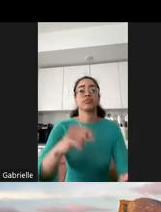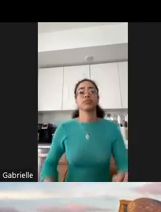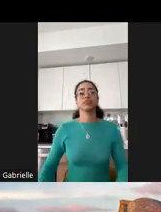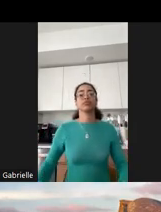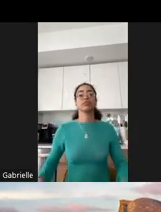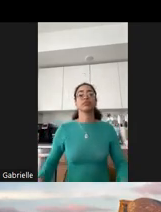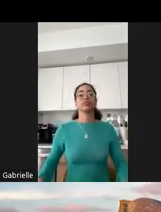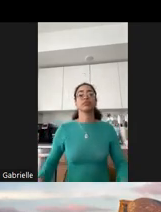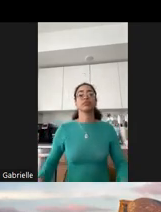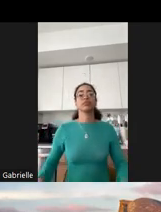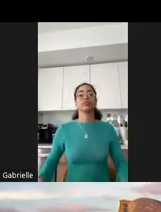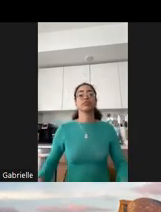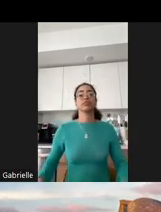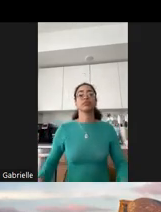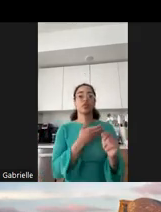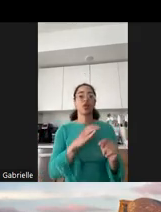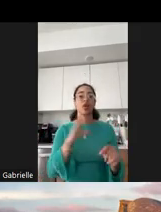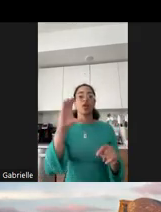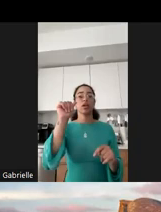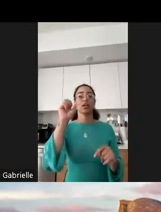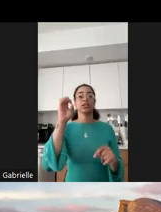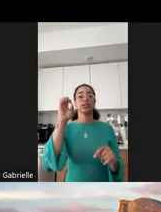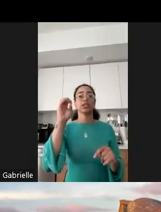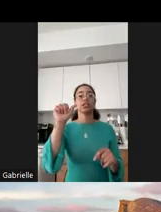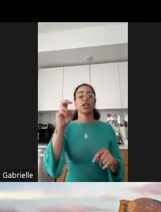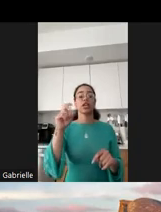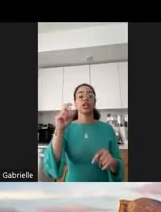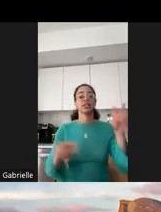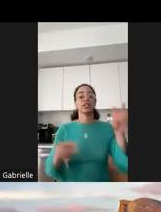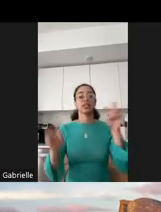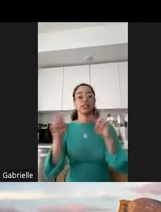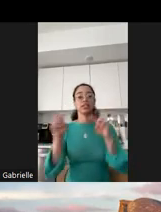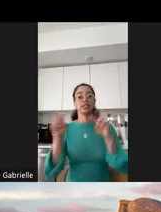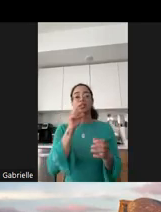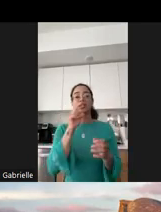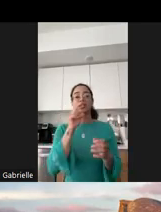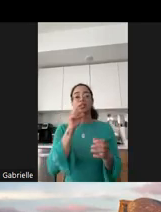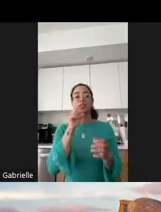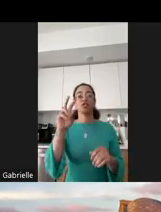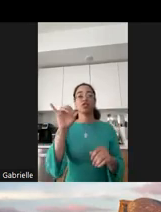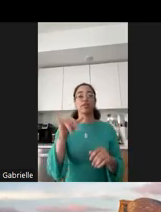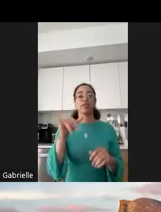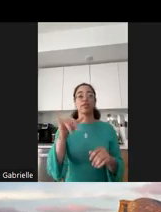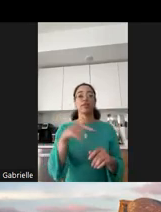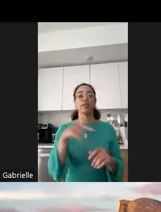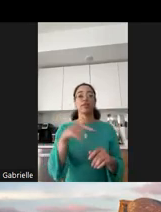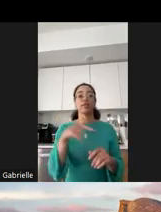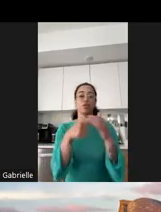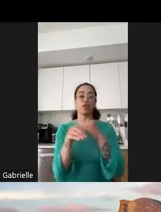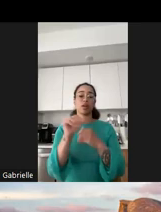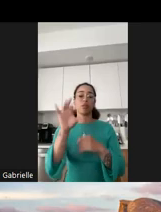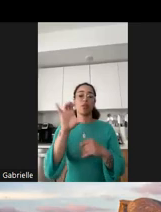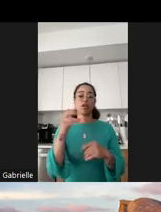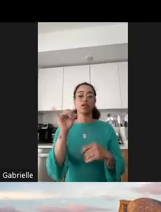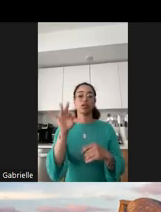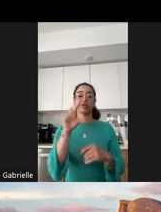is a survey that we recently got underway in March of 2023, and CDA is